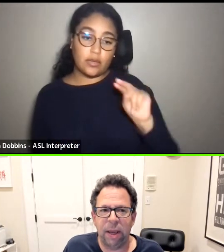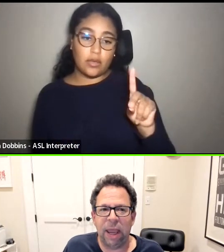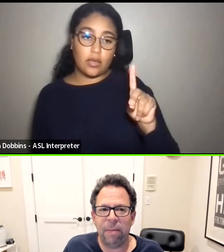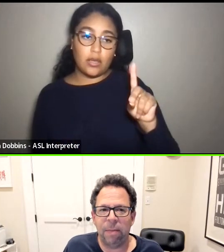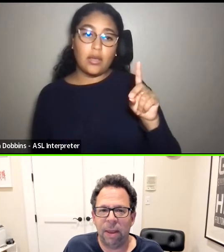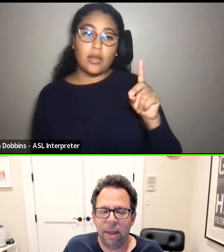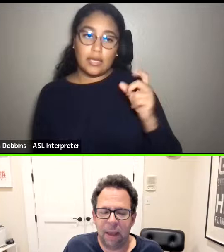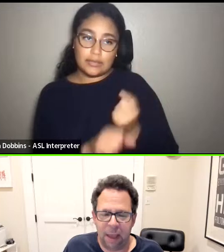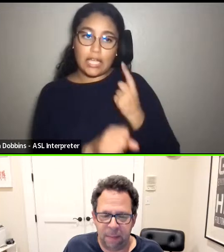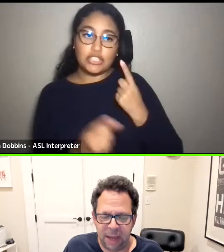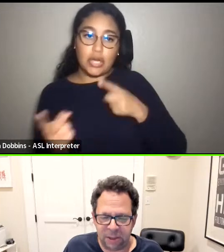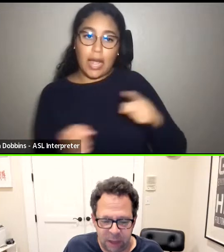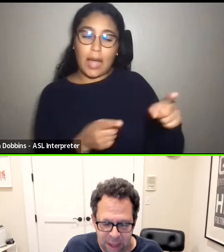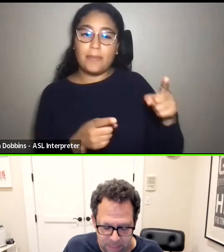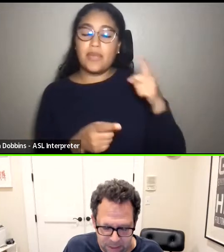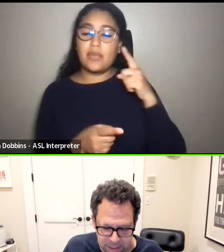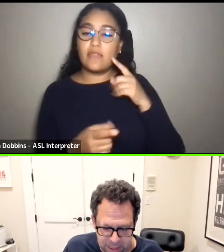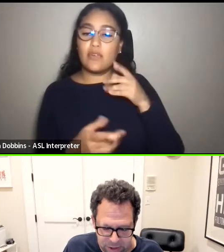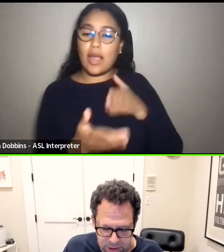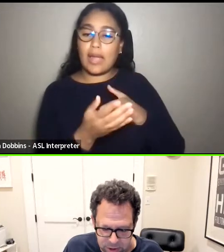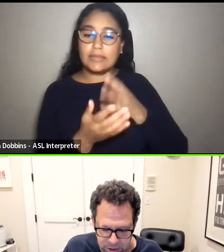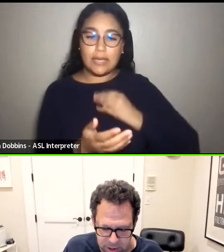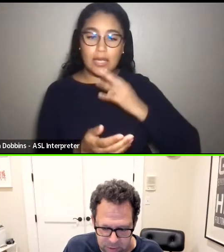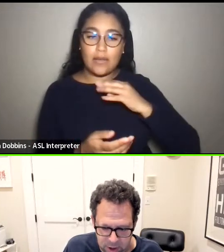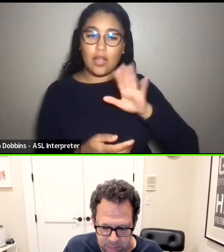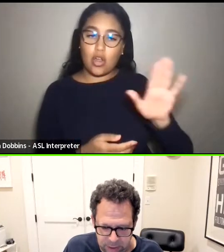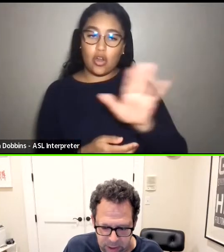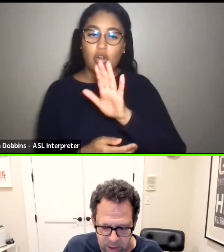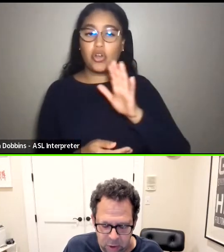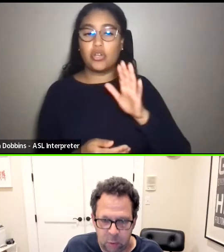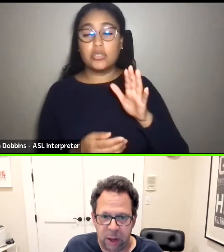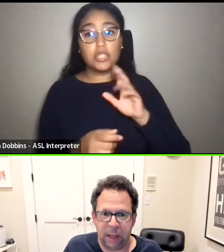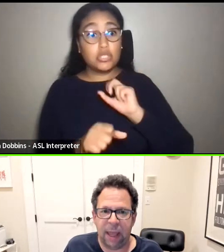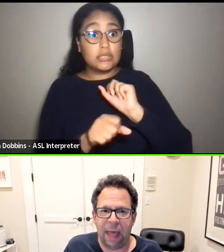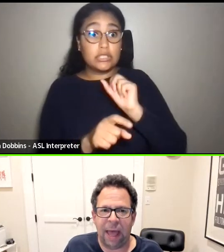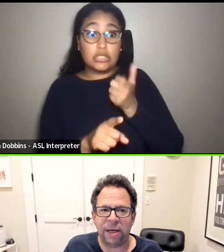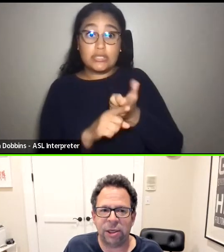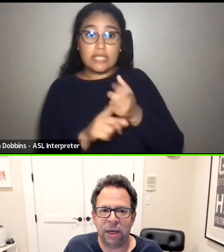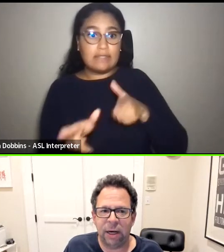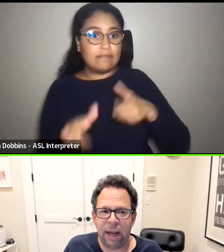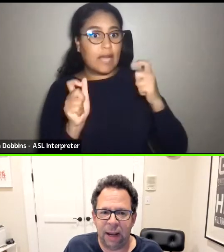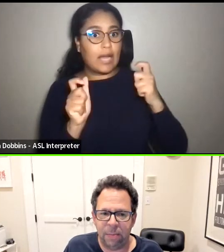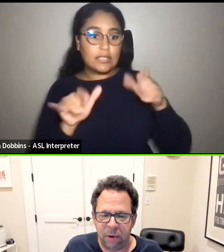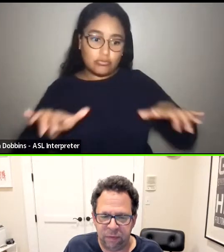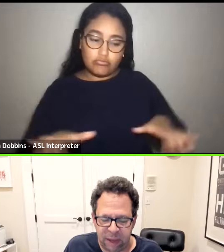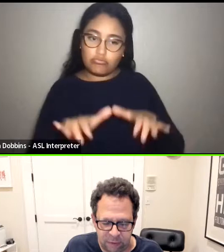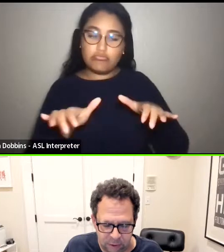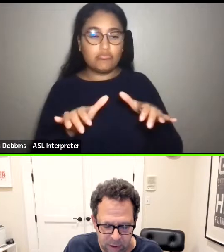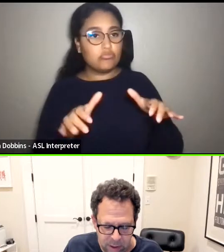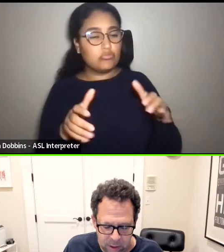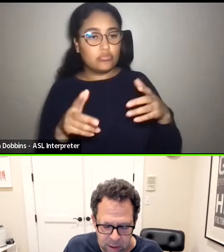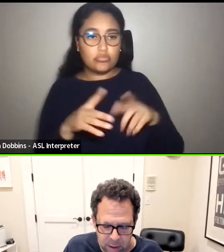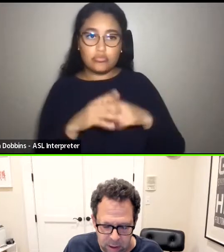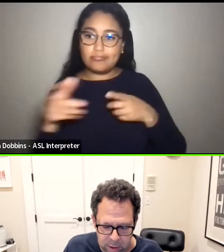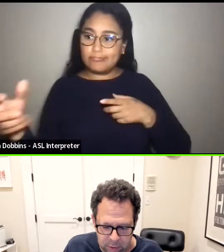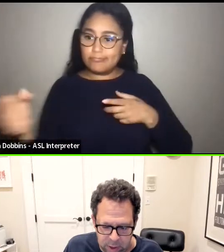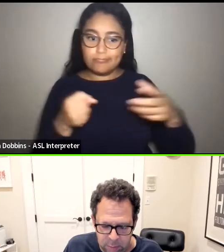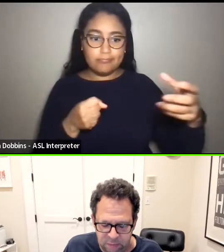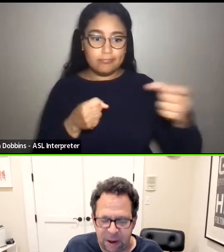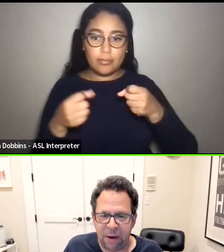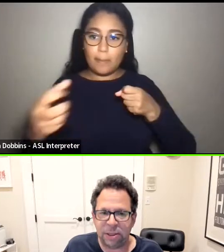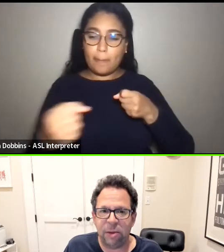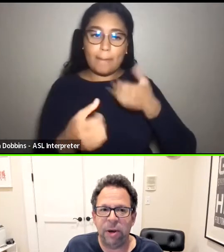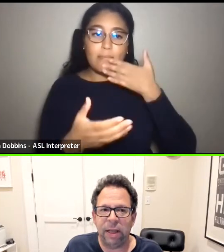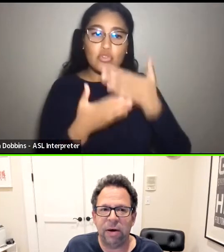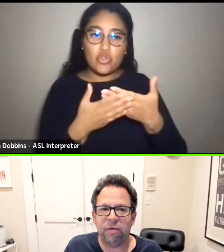on the Burlingame high school campus, and she took incredibly quick action and pulled together a great